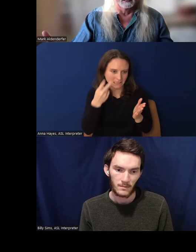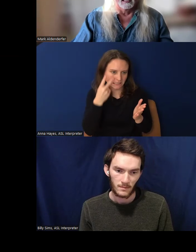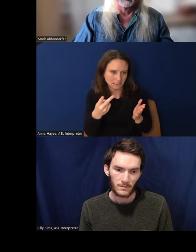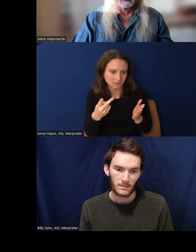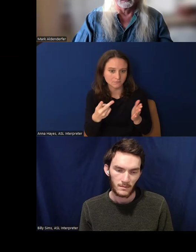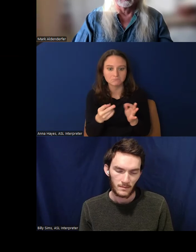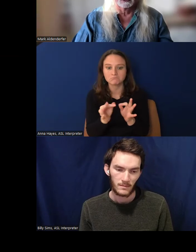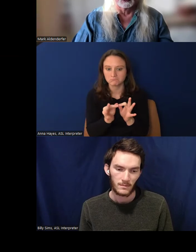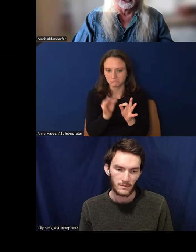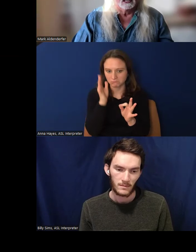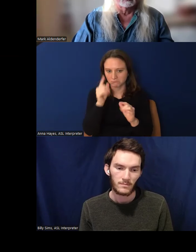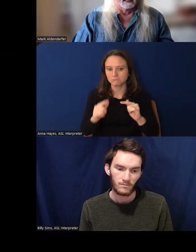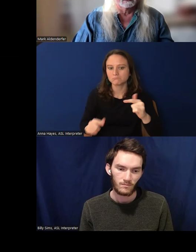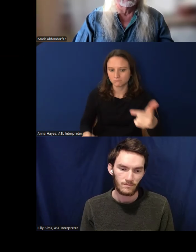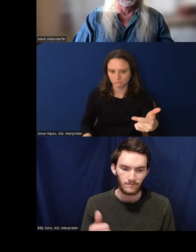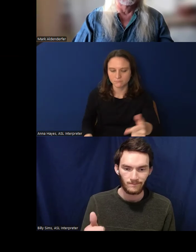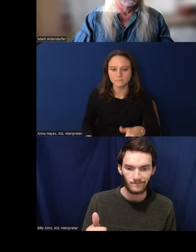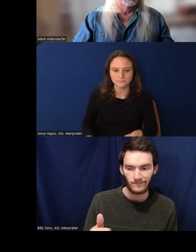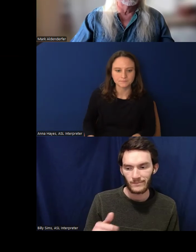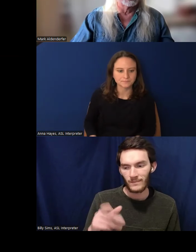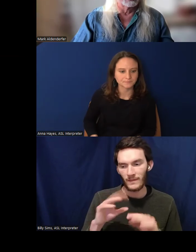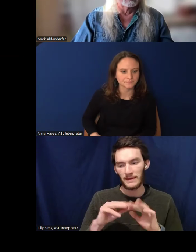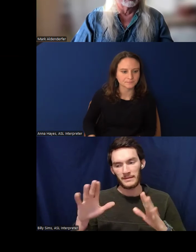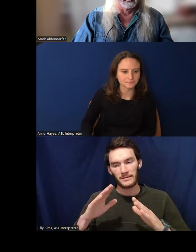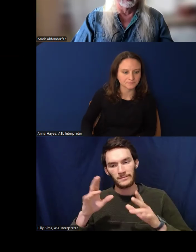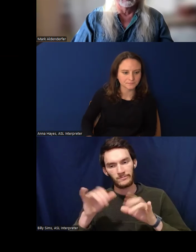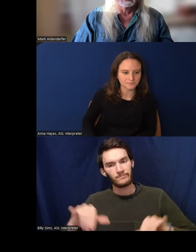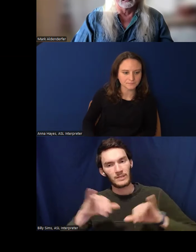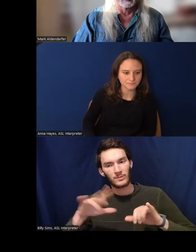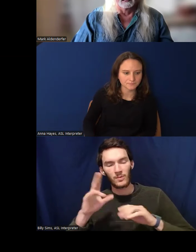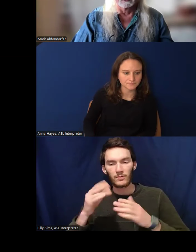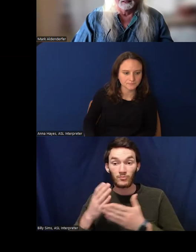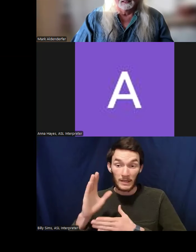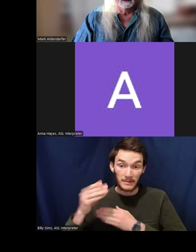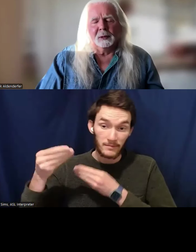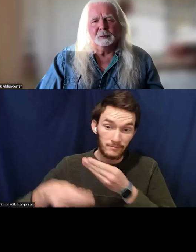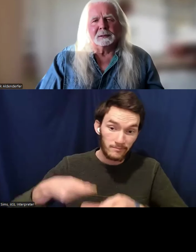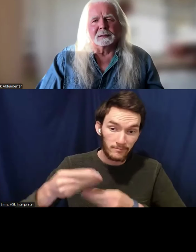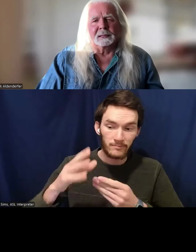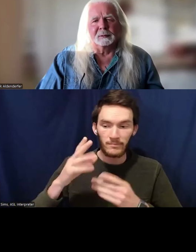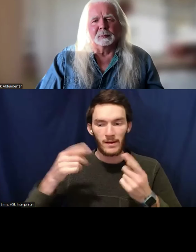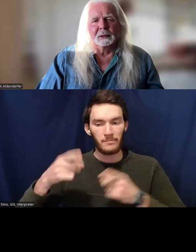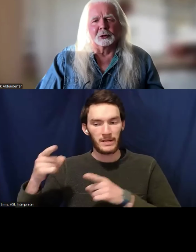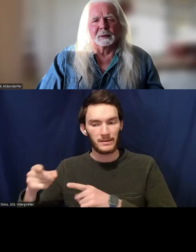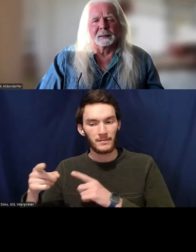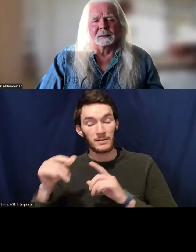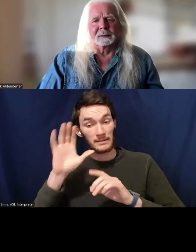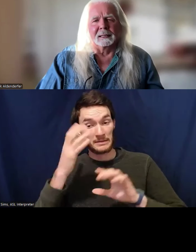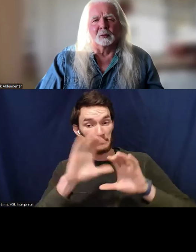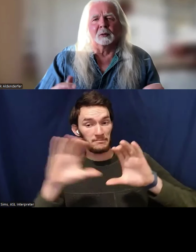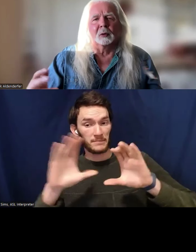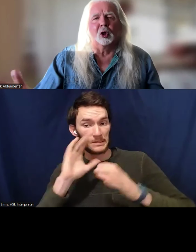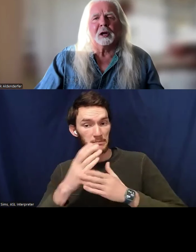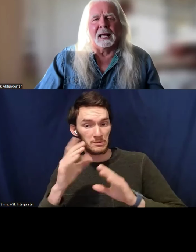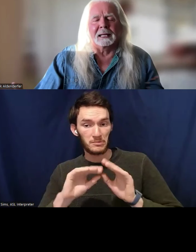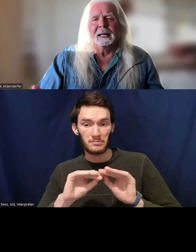very elaborate set of rituals, rites, all sorts of different activities taking place. The way in which this seems to be interpreted is that